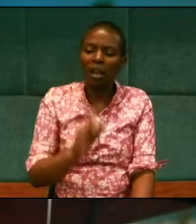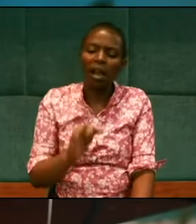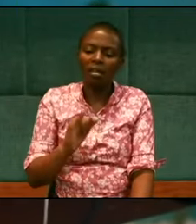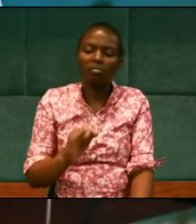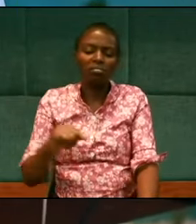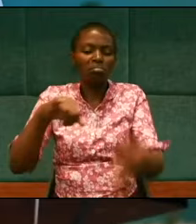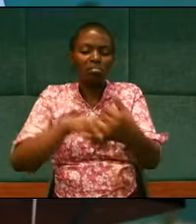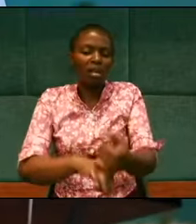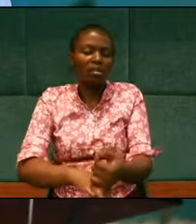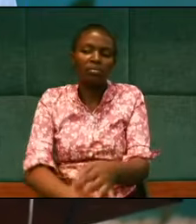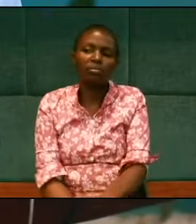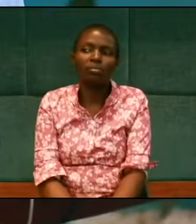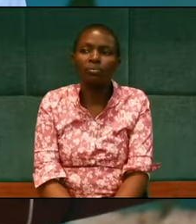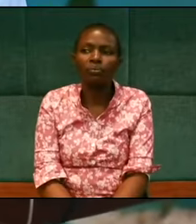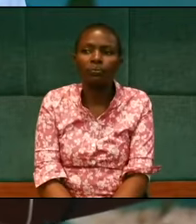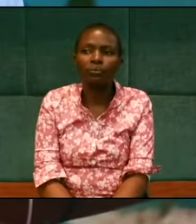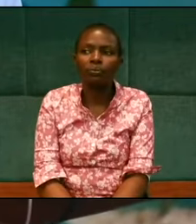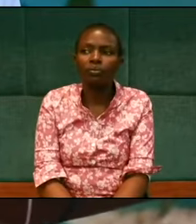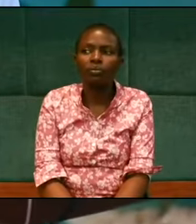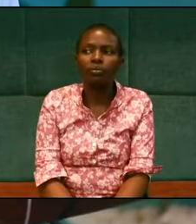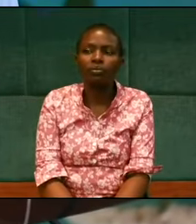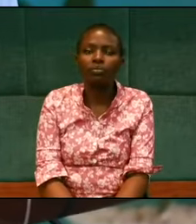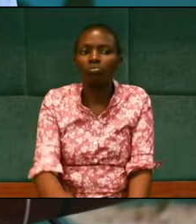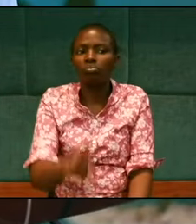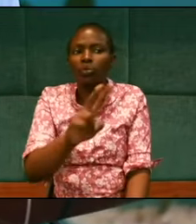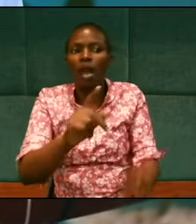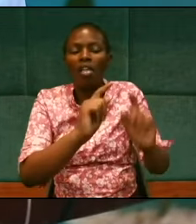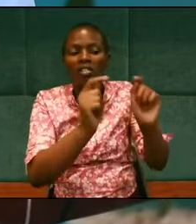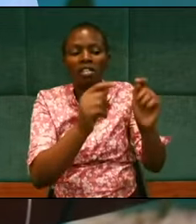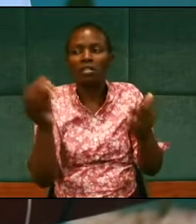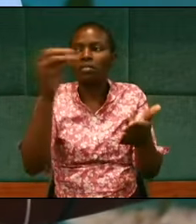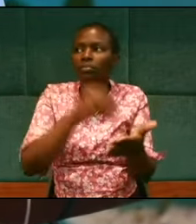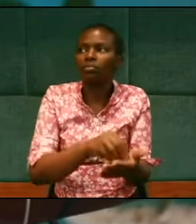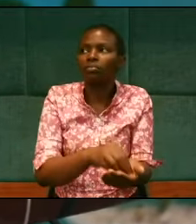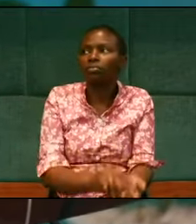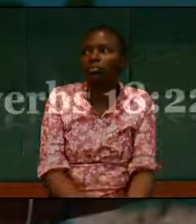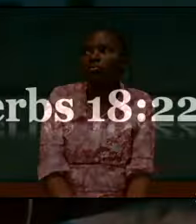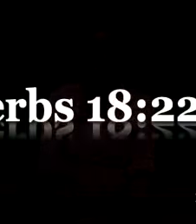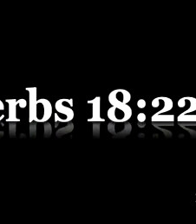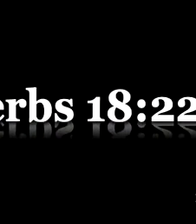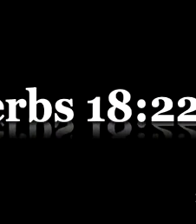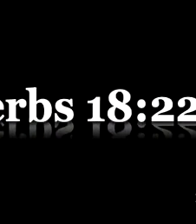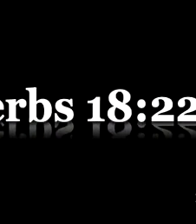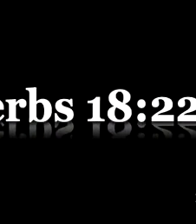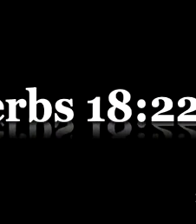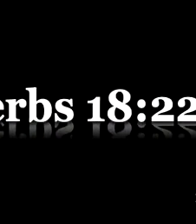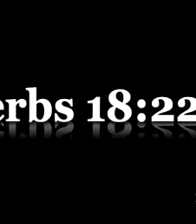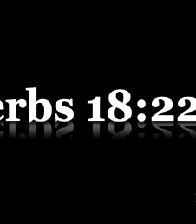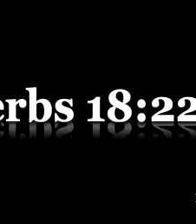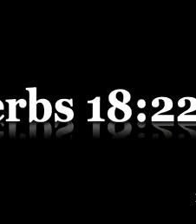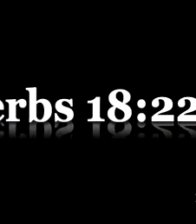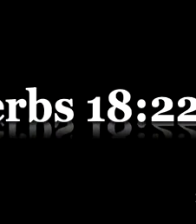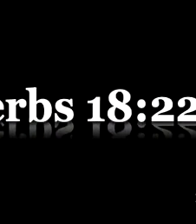I don't have time. Look at the text again. He who finds a